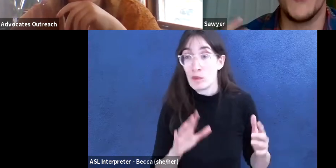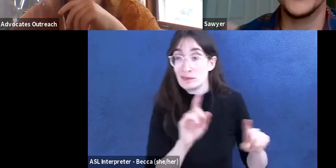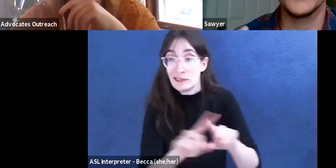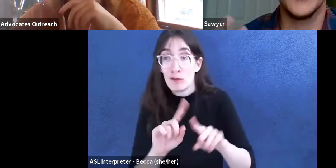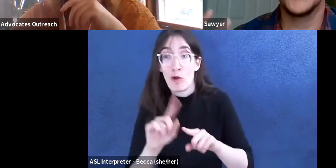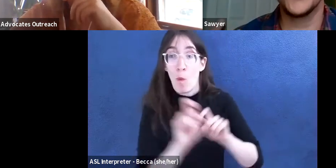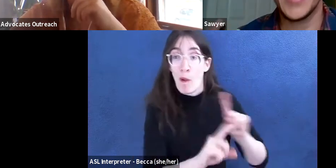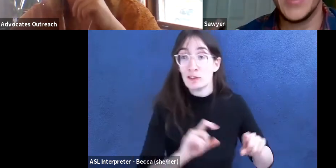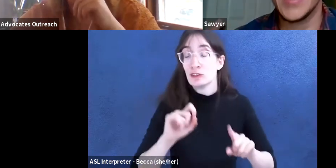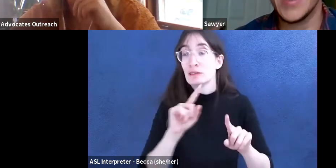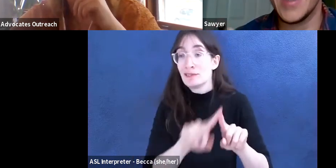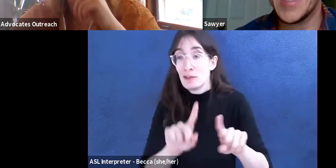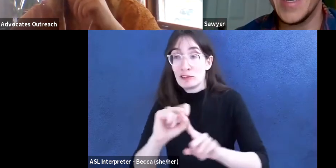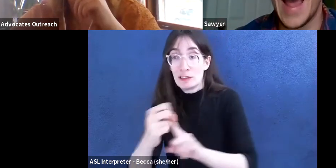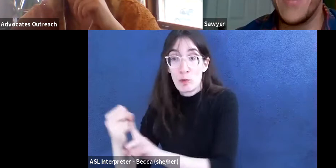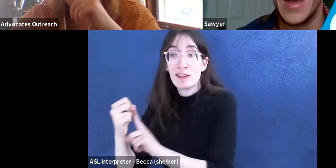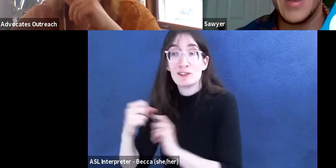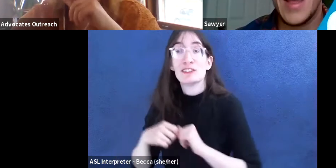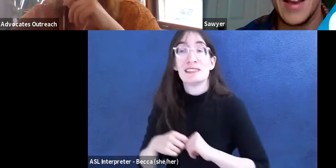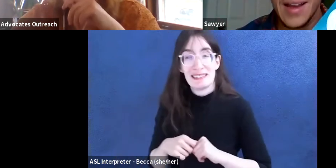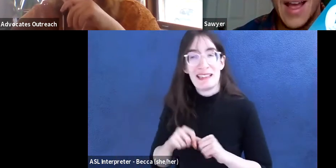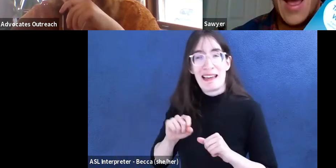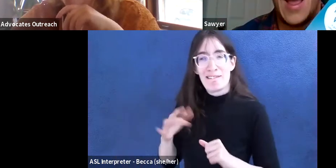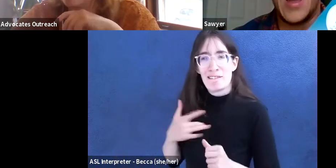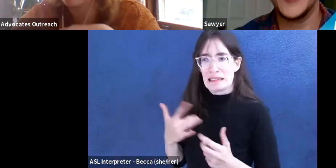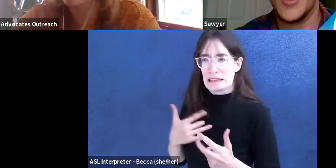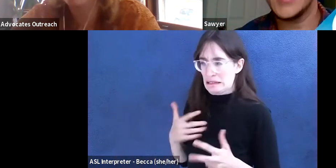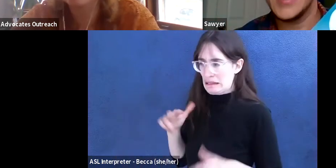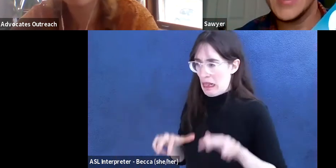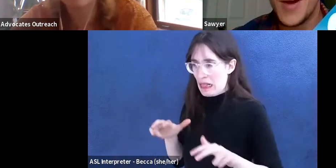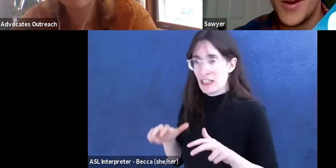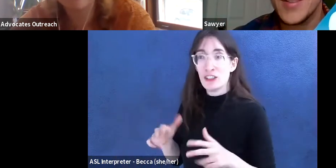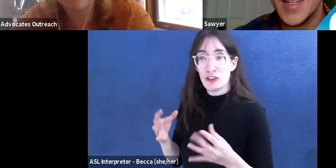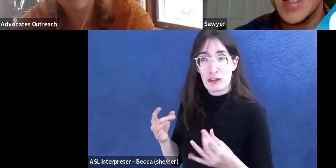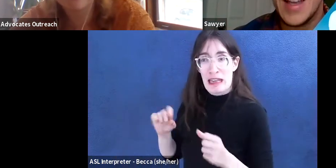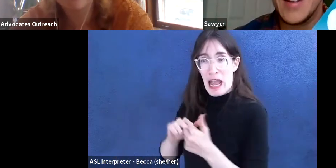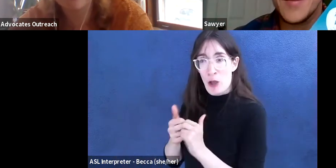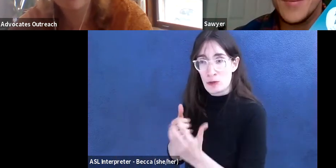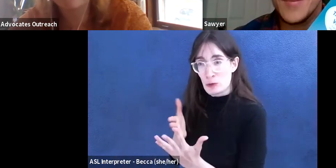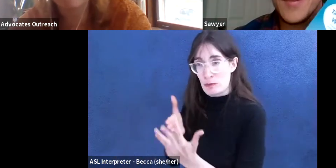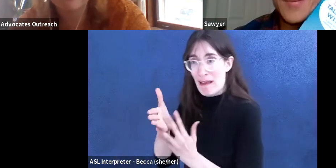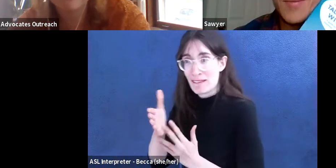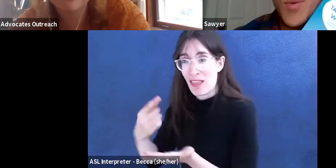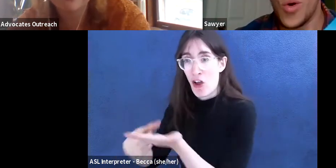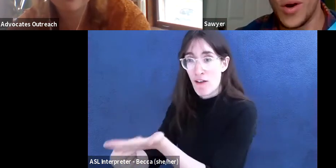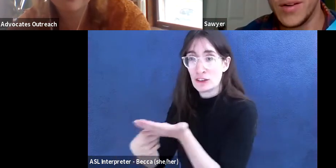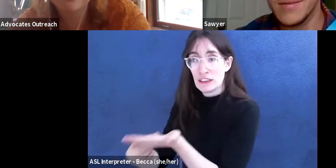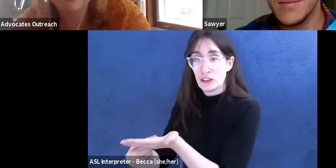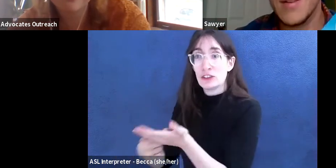yeah, I'm just wondering if folks have questions or comments.